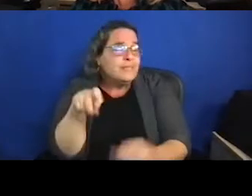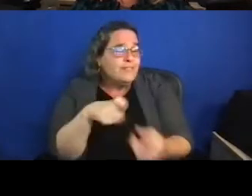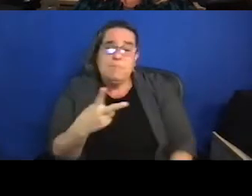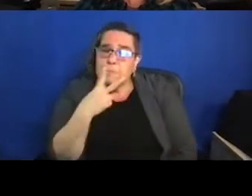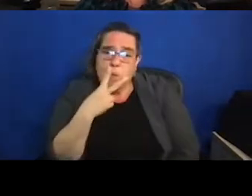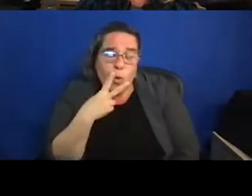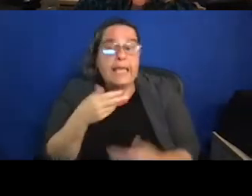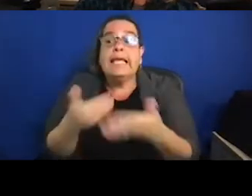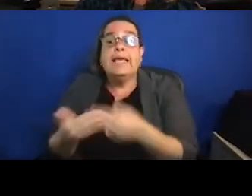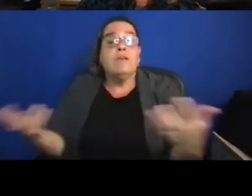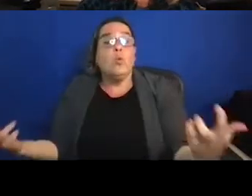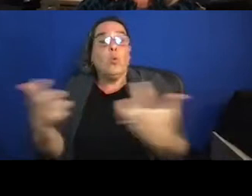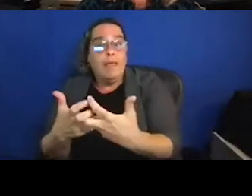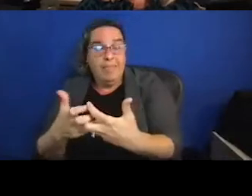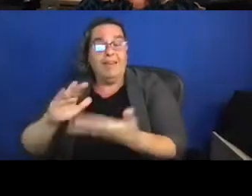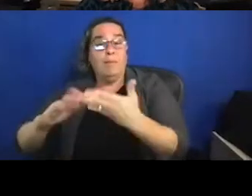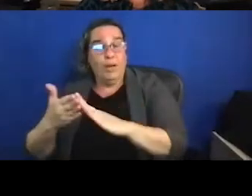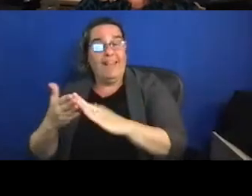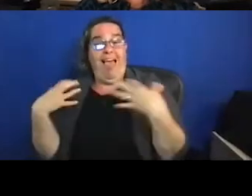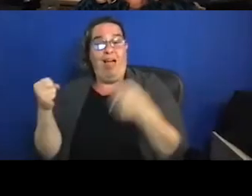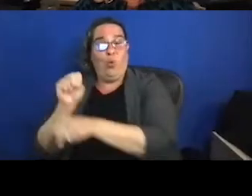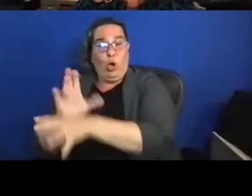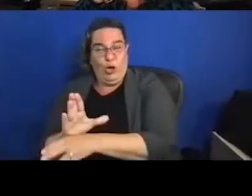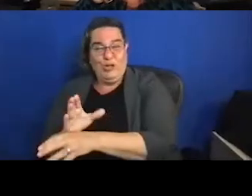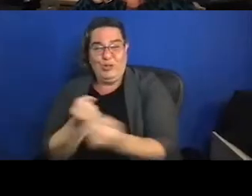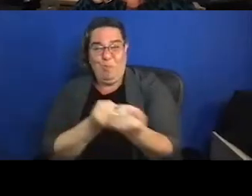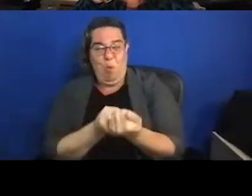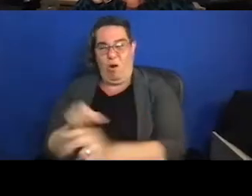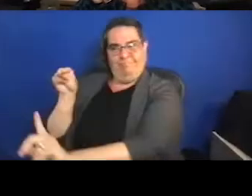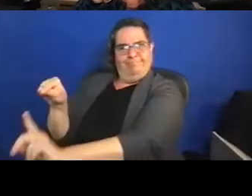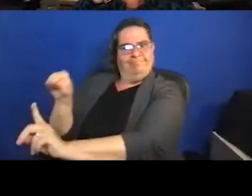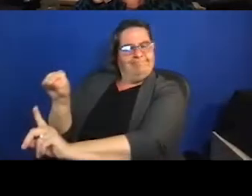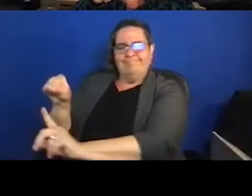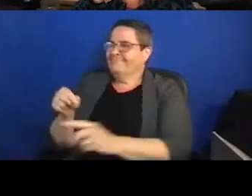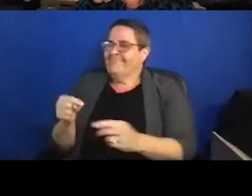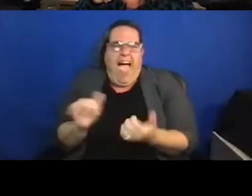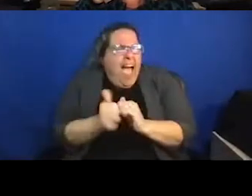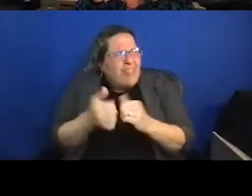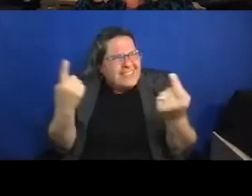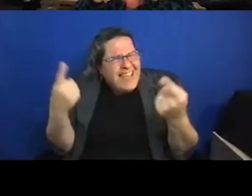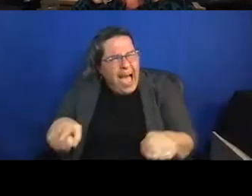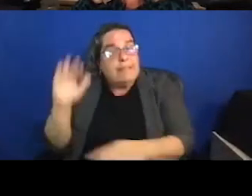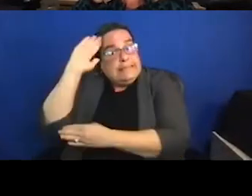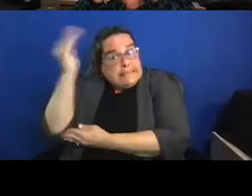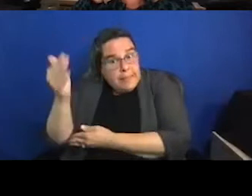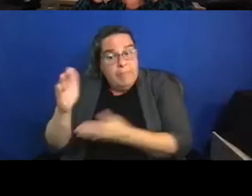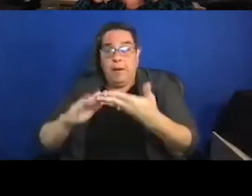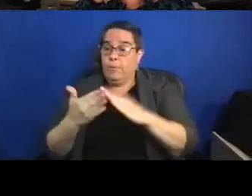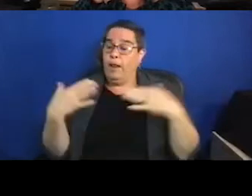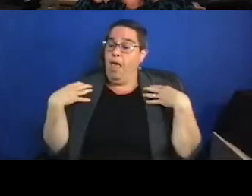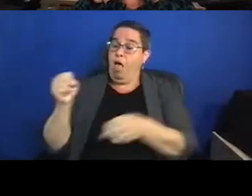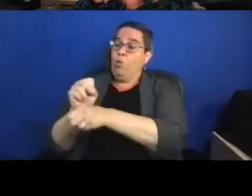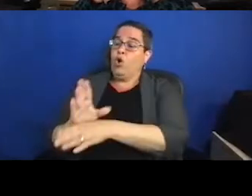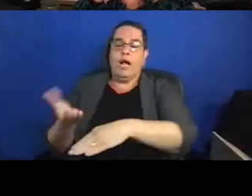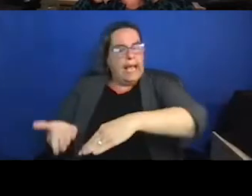by 70%. And the detailing to the doctors didn't increase abstinence, whether it was given alone or together